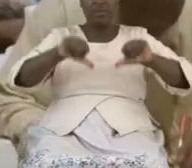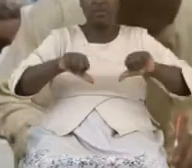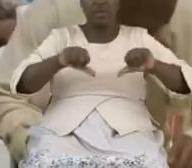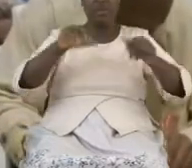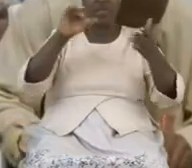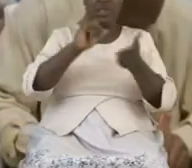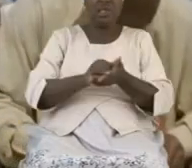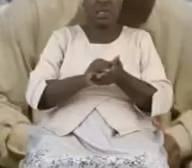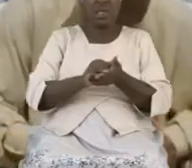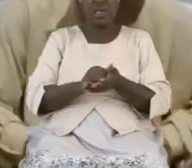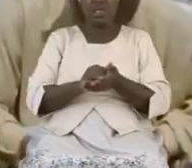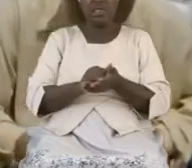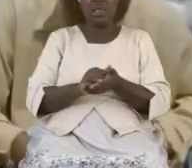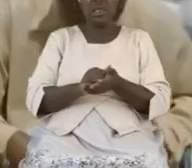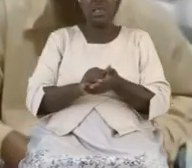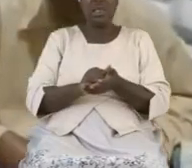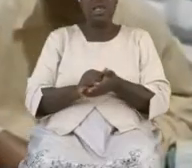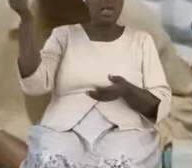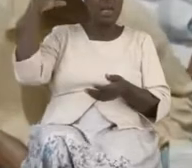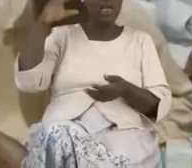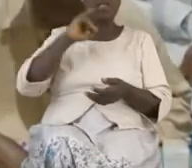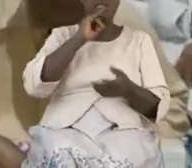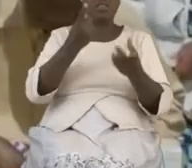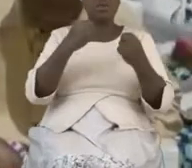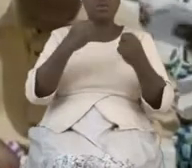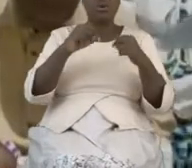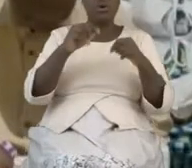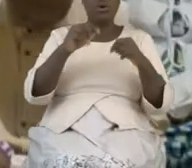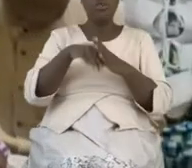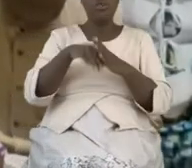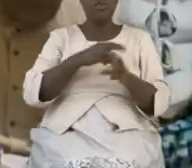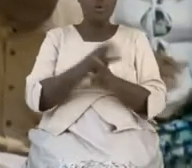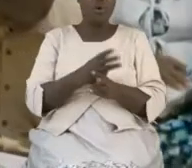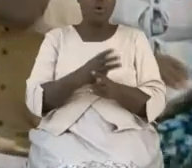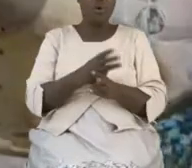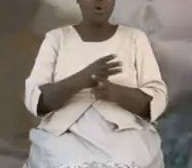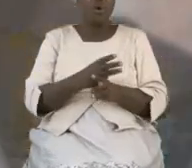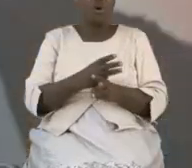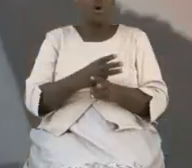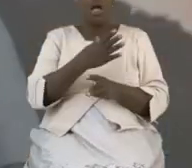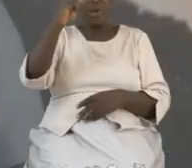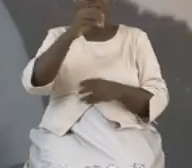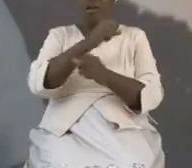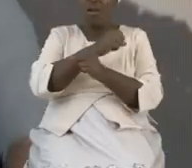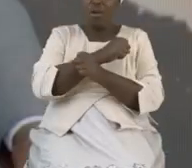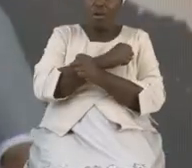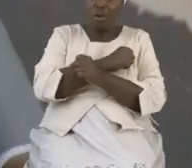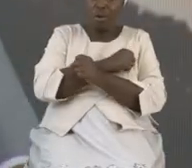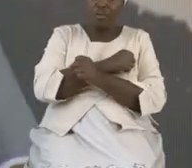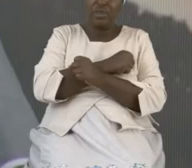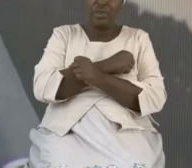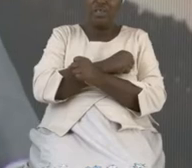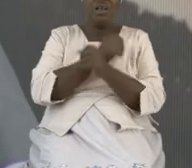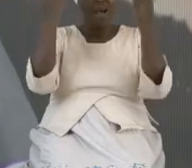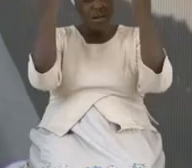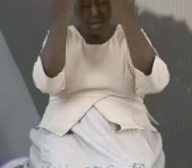is come into the world, and men loved darkness